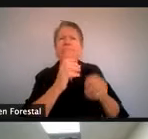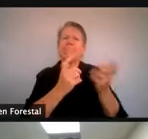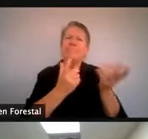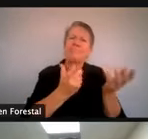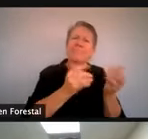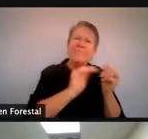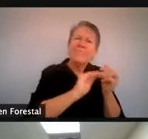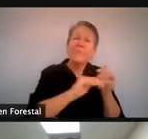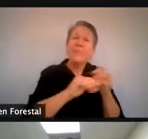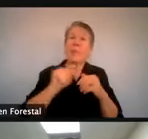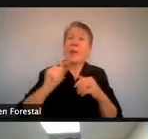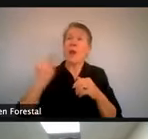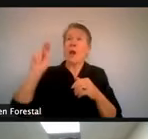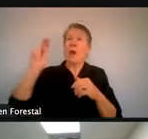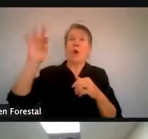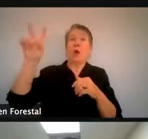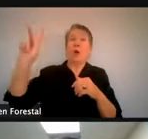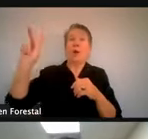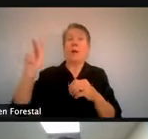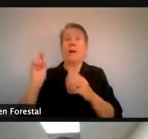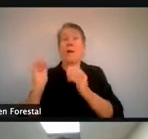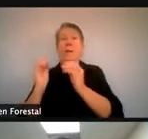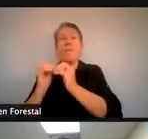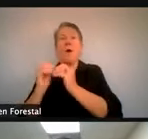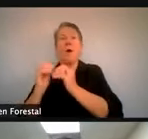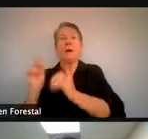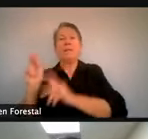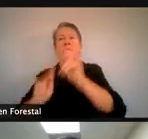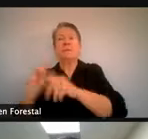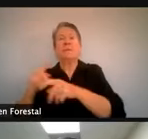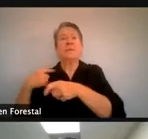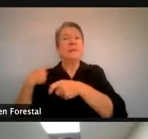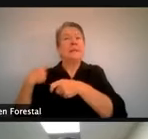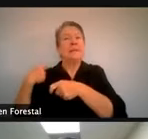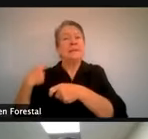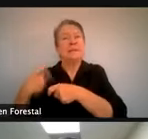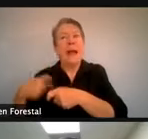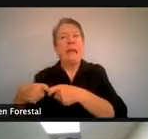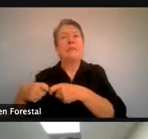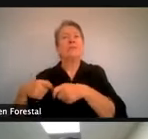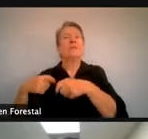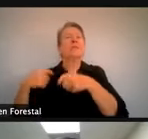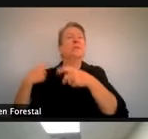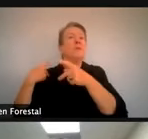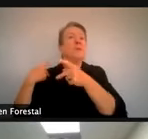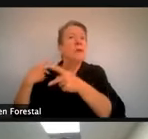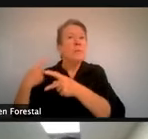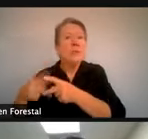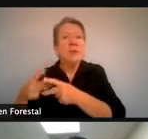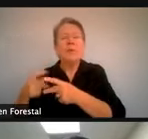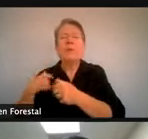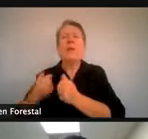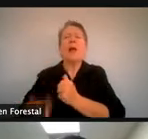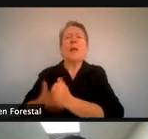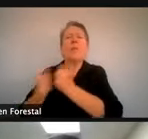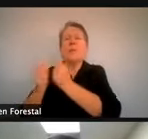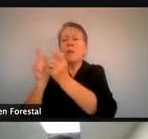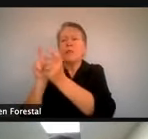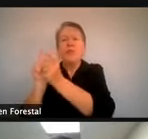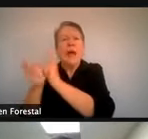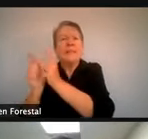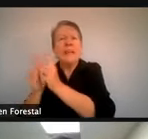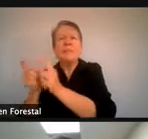East Ward as an example, that combination feels like that's sort of a hand that we can play elsewhere.